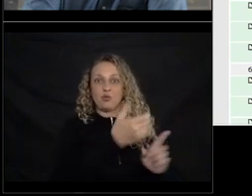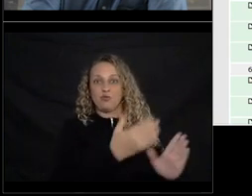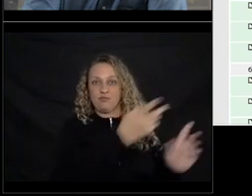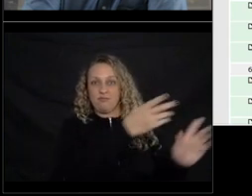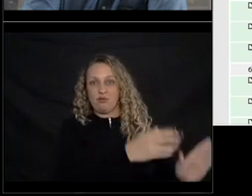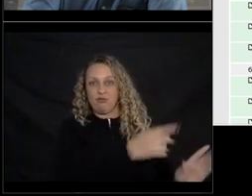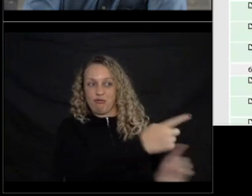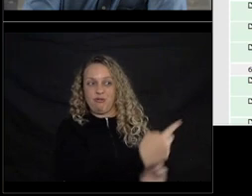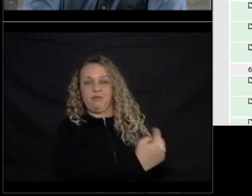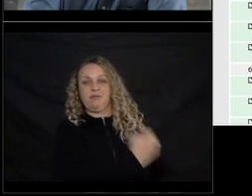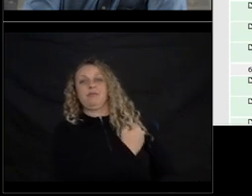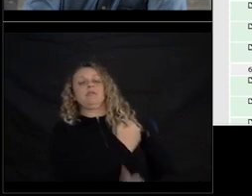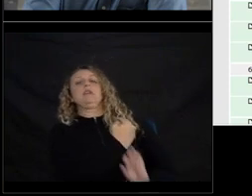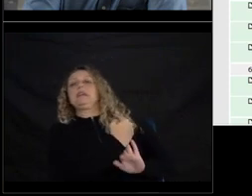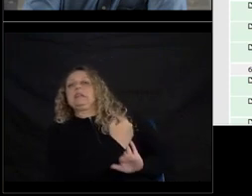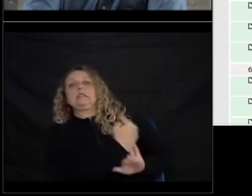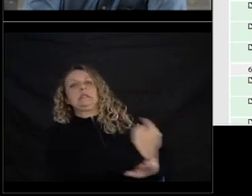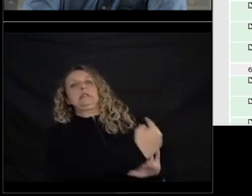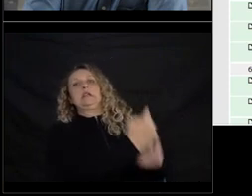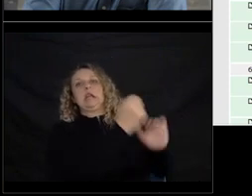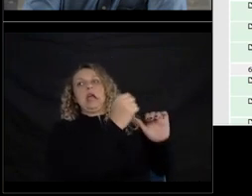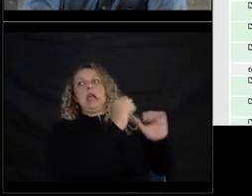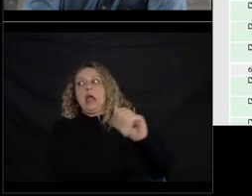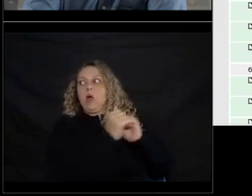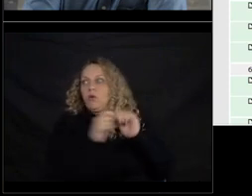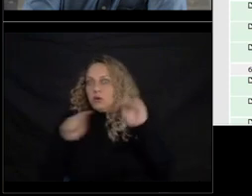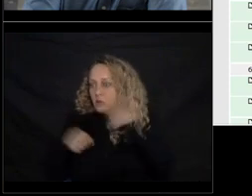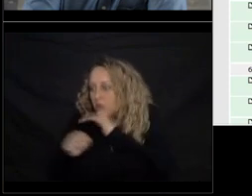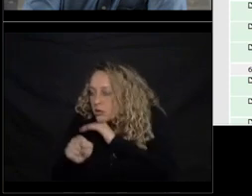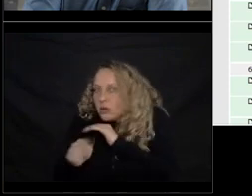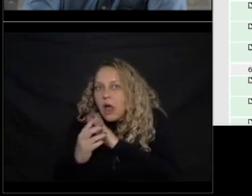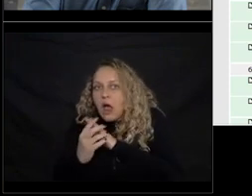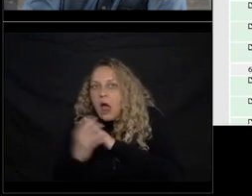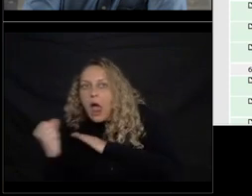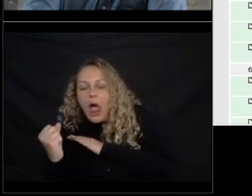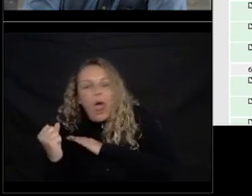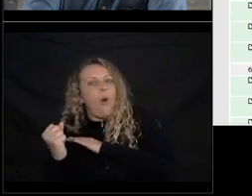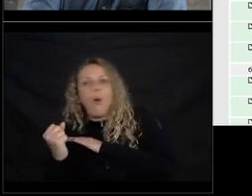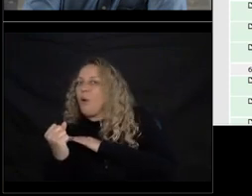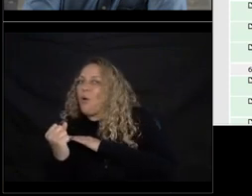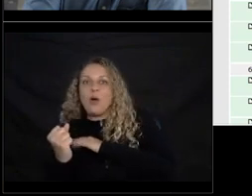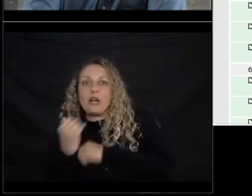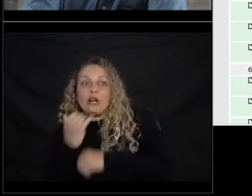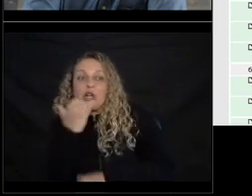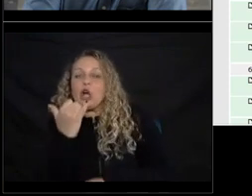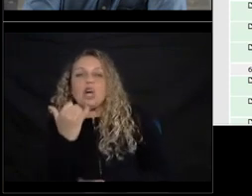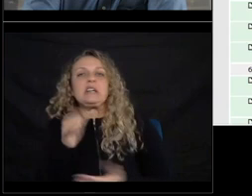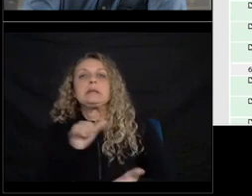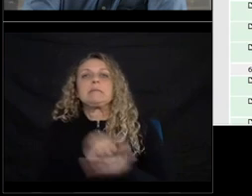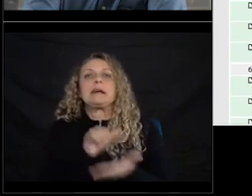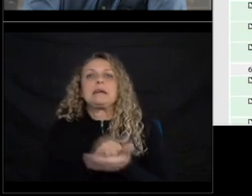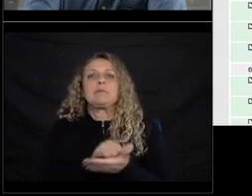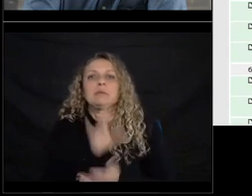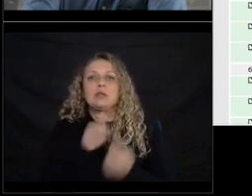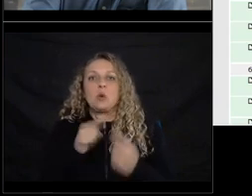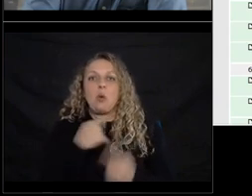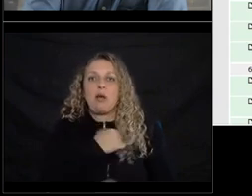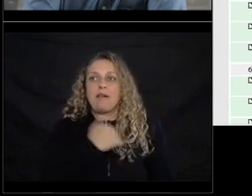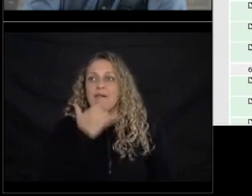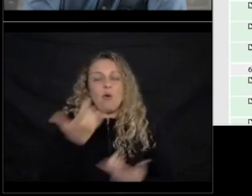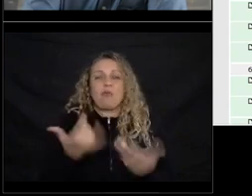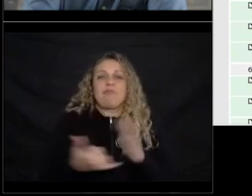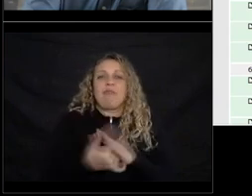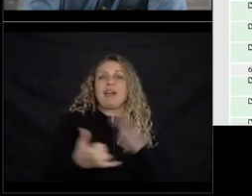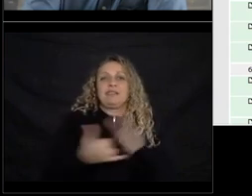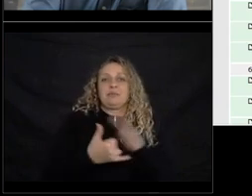partners. They were not able to find ways to get away and make a physical phone call, speaking to us on the phone